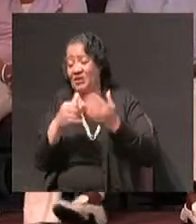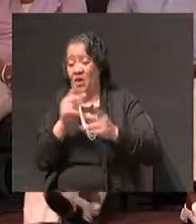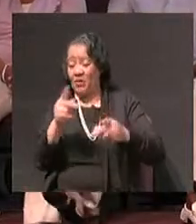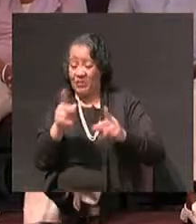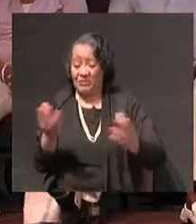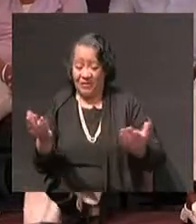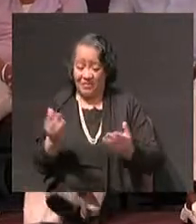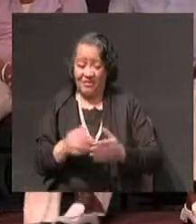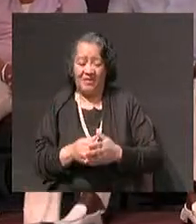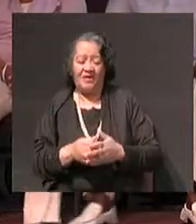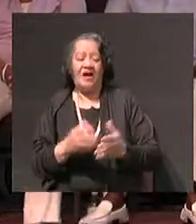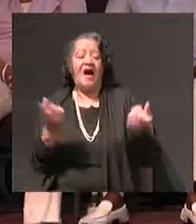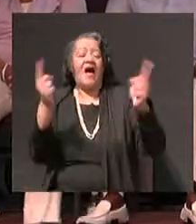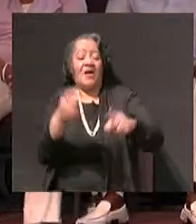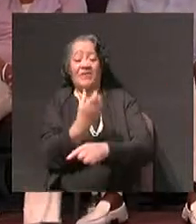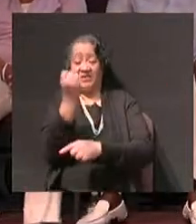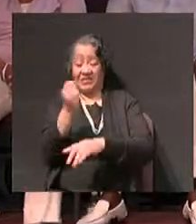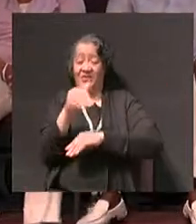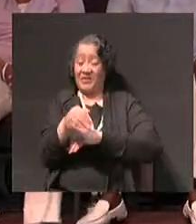That was Saturday night.